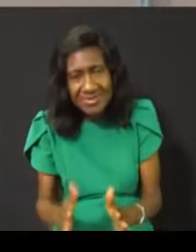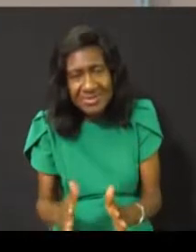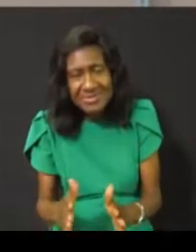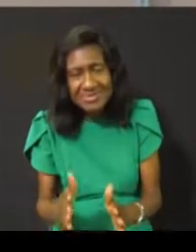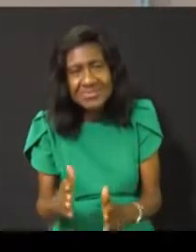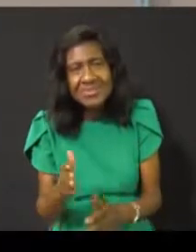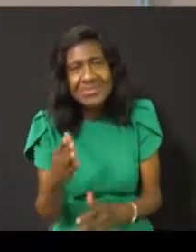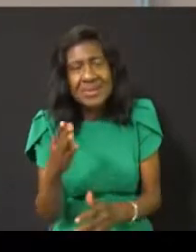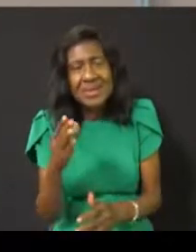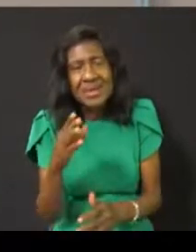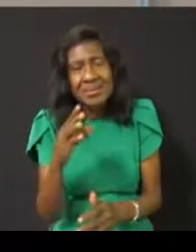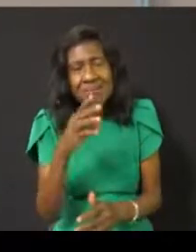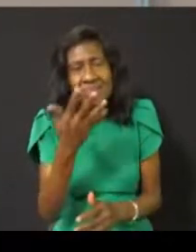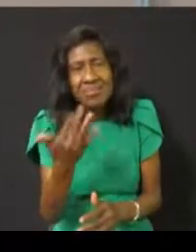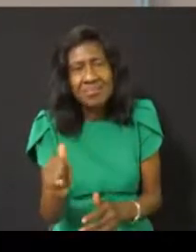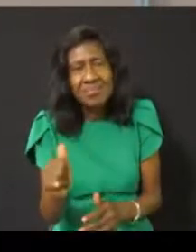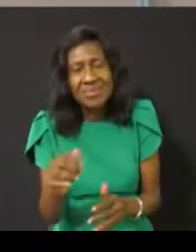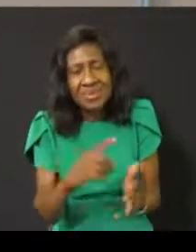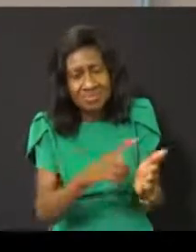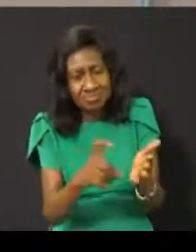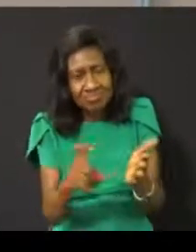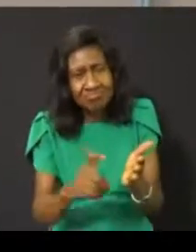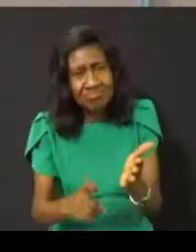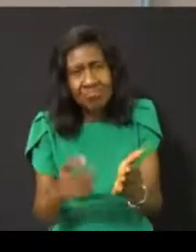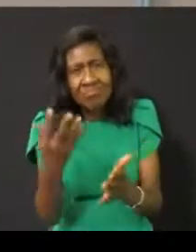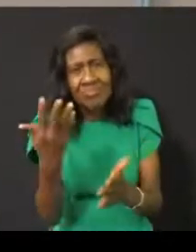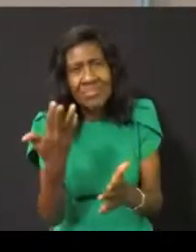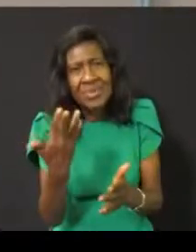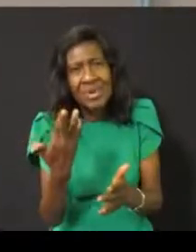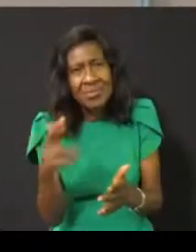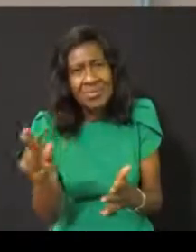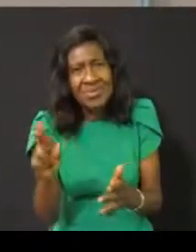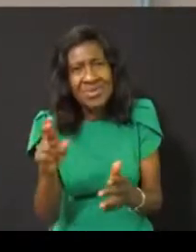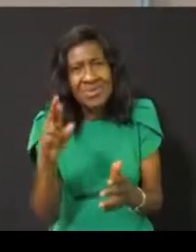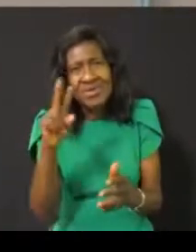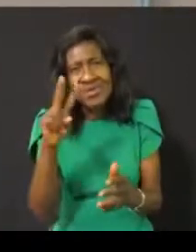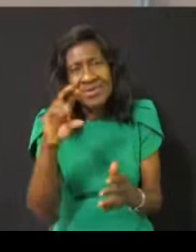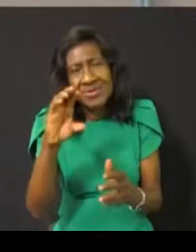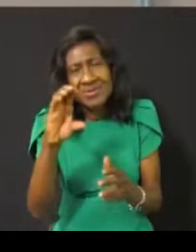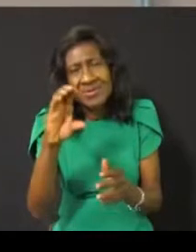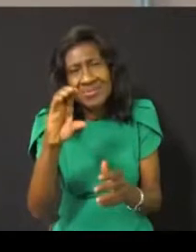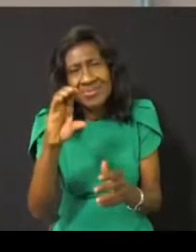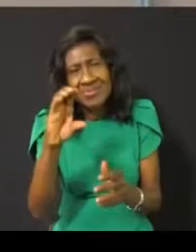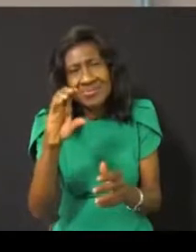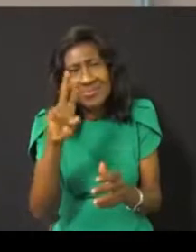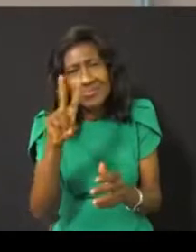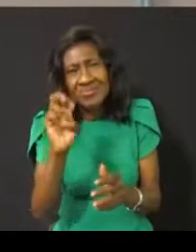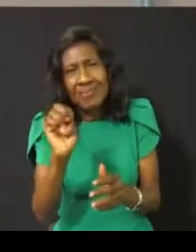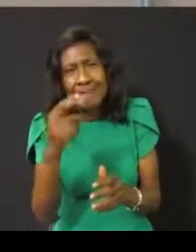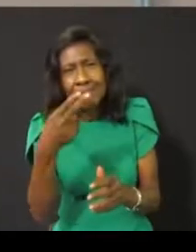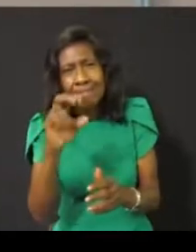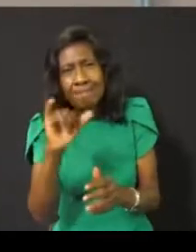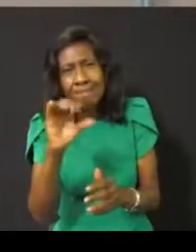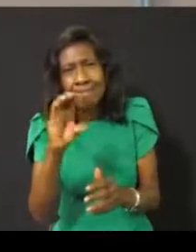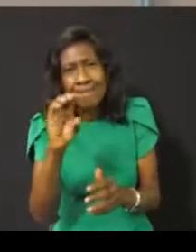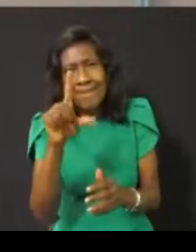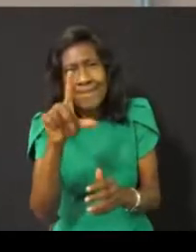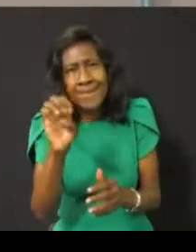decontaminate their vehicles at a station located at the perimeter of the airport. As a part of the preparations for